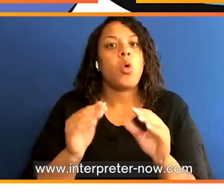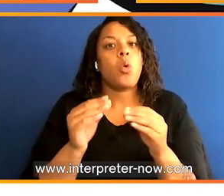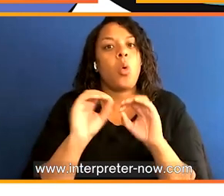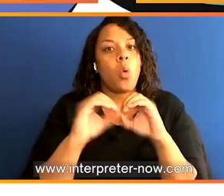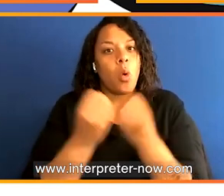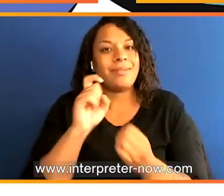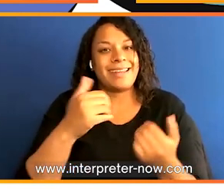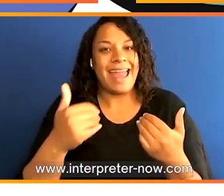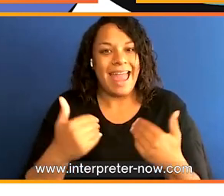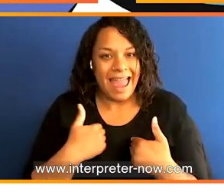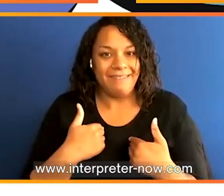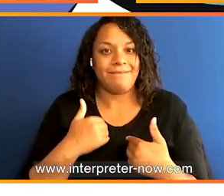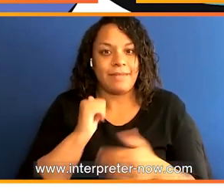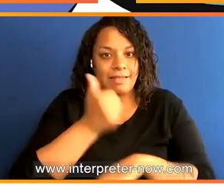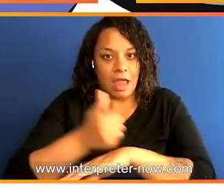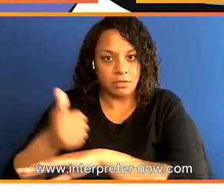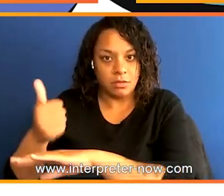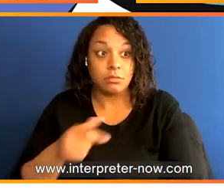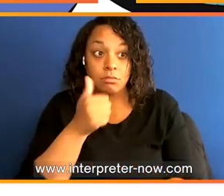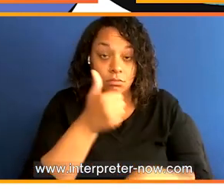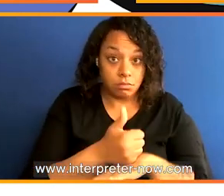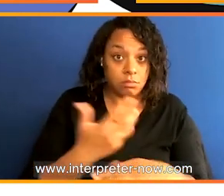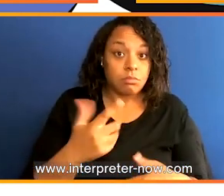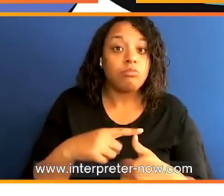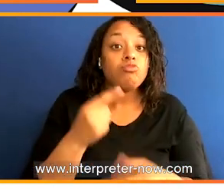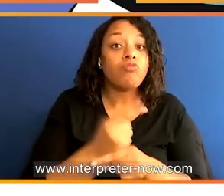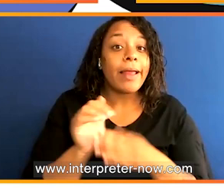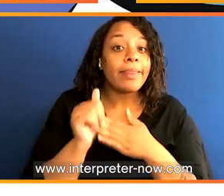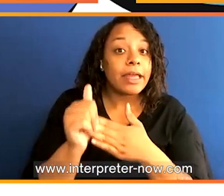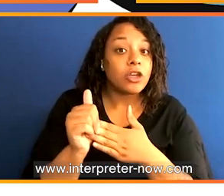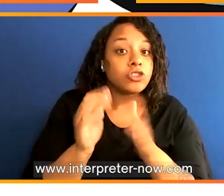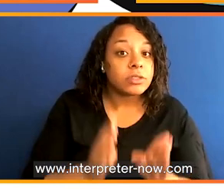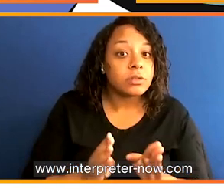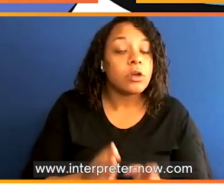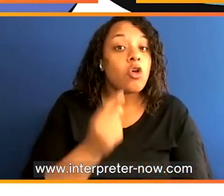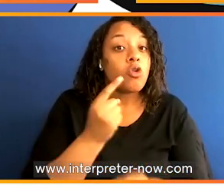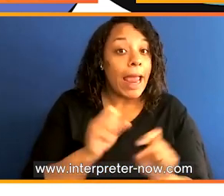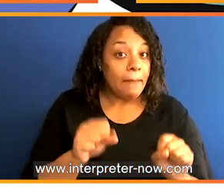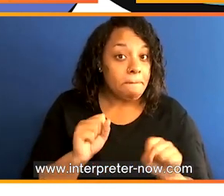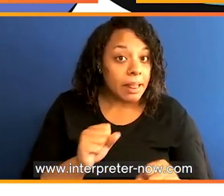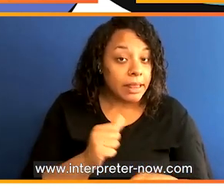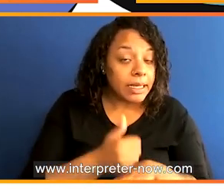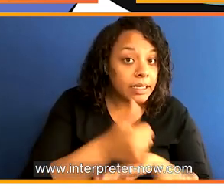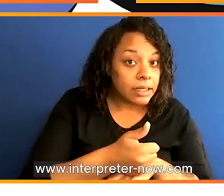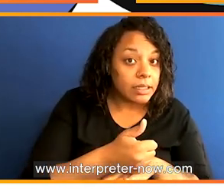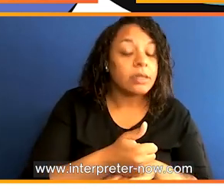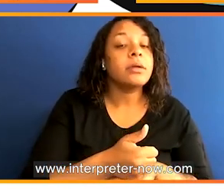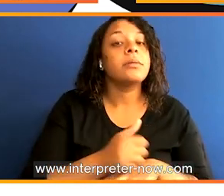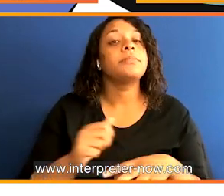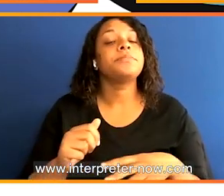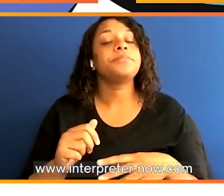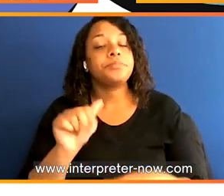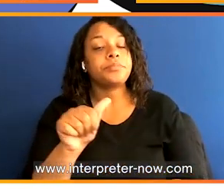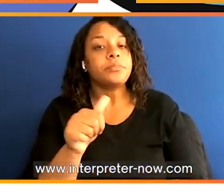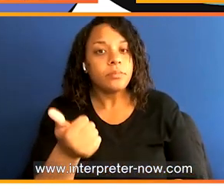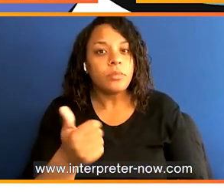organizations needed to have the following in place. First of all, did you have the right leaders in place, right? Did they have the right capability? And then the second thing